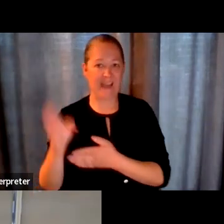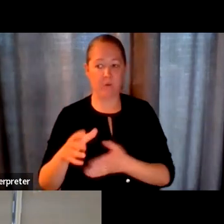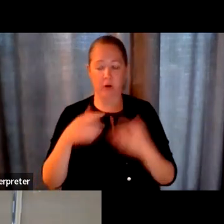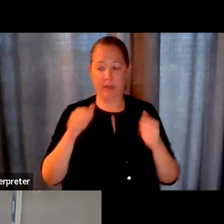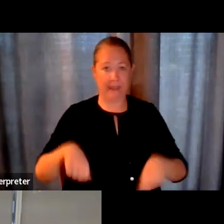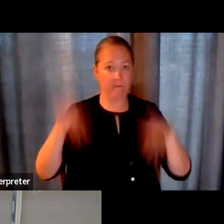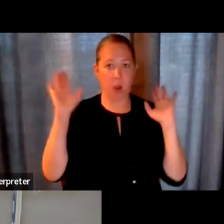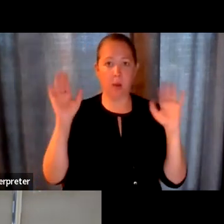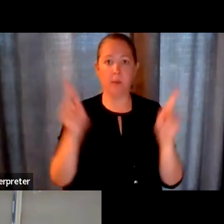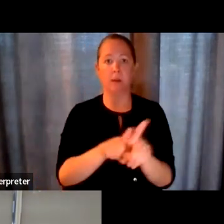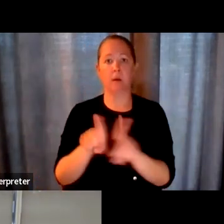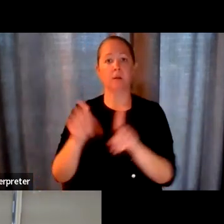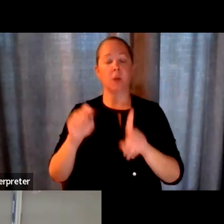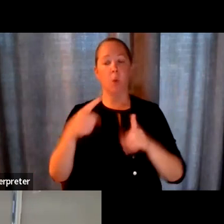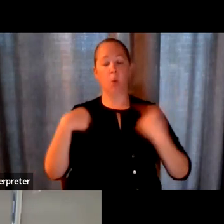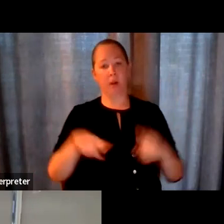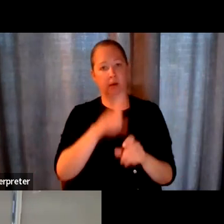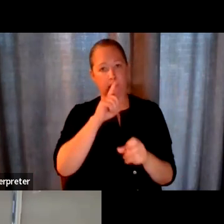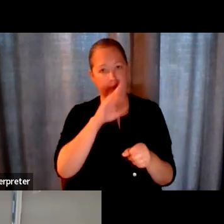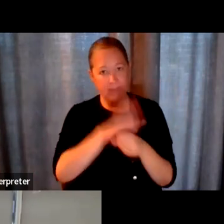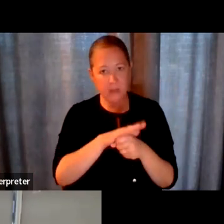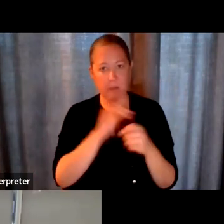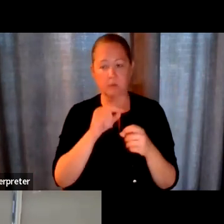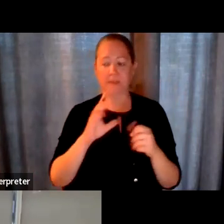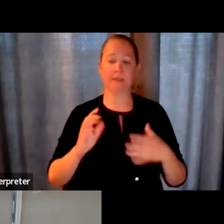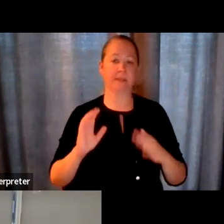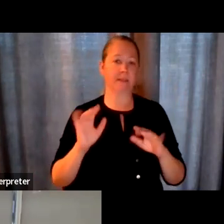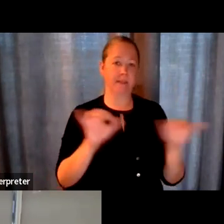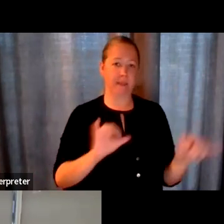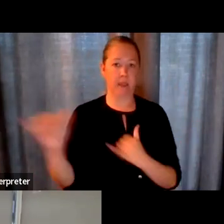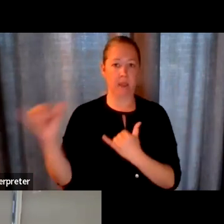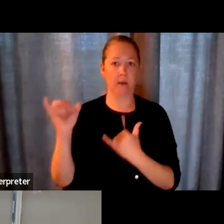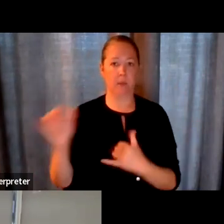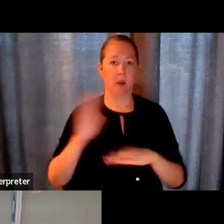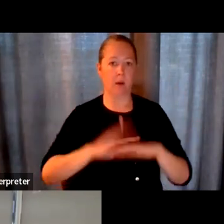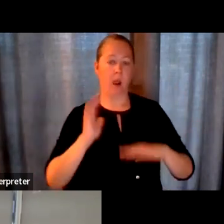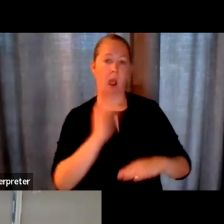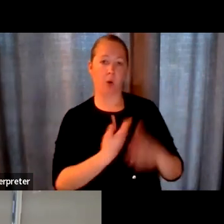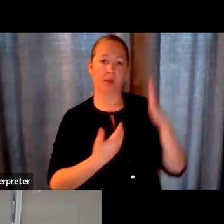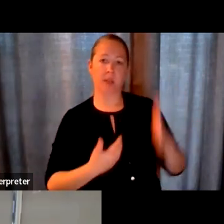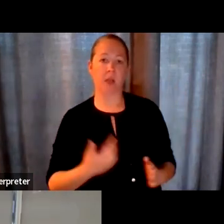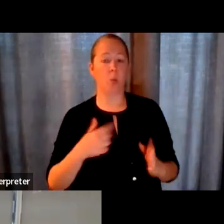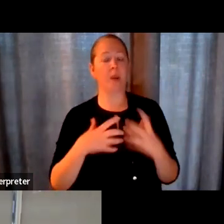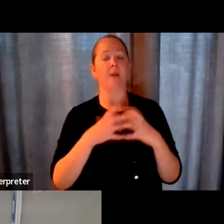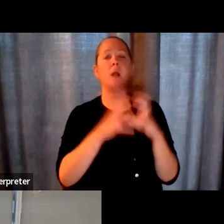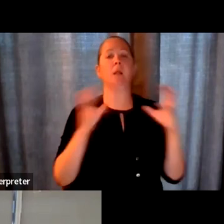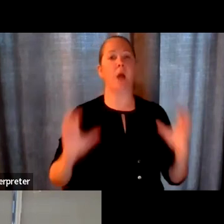are. So we are committed to doing the same on our side, and we certainly have a lot of plans.